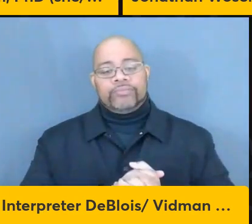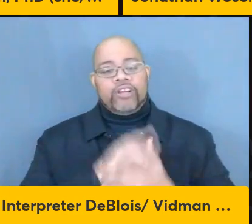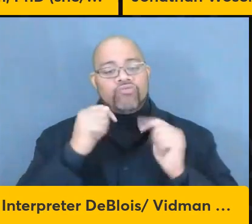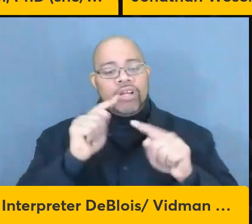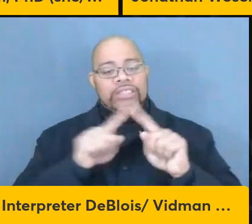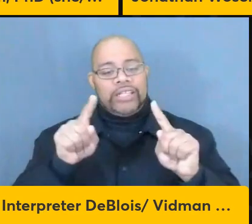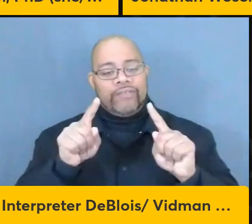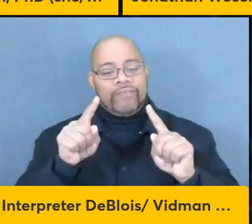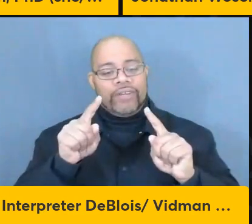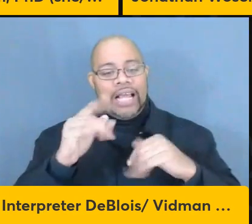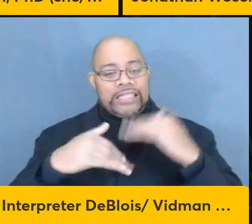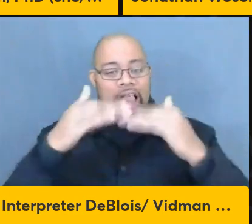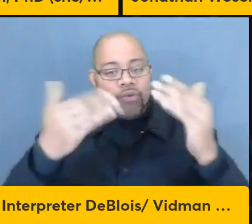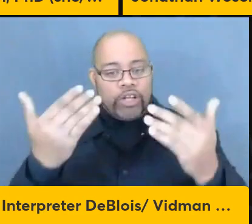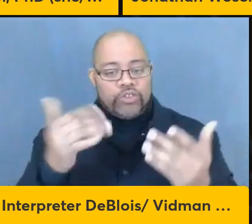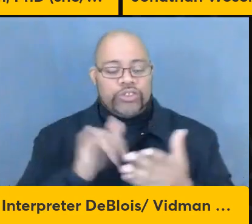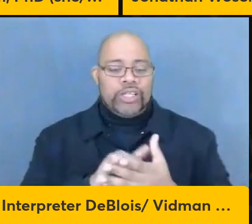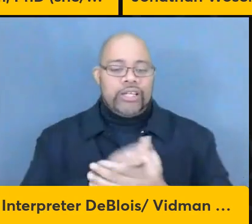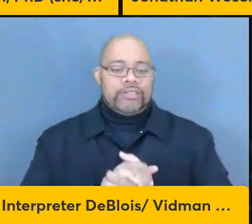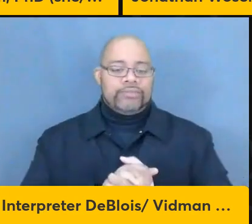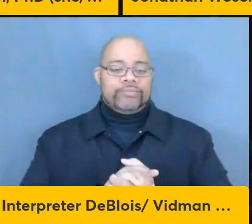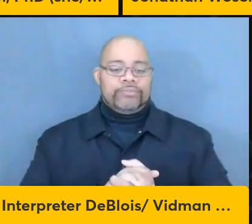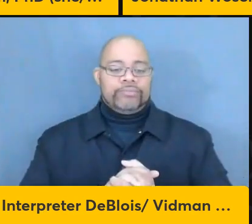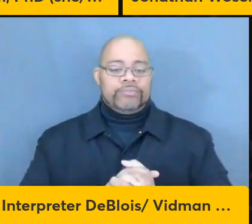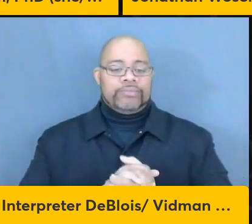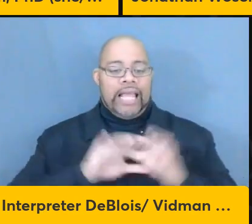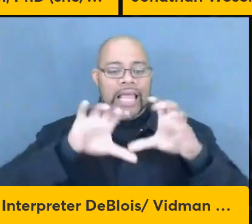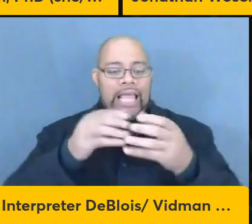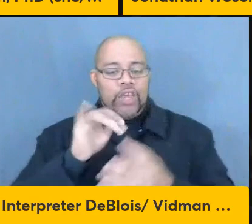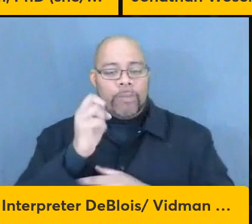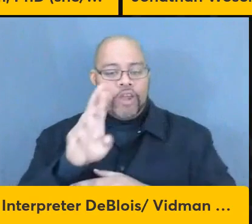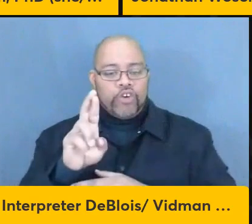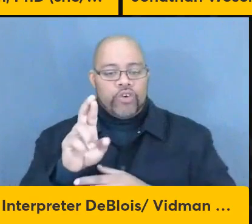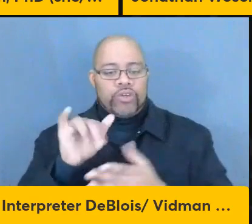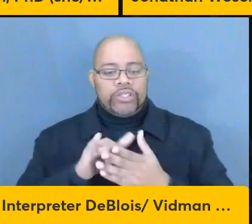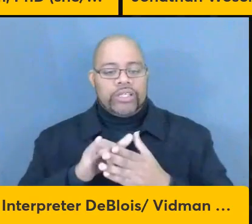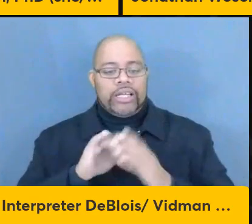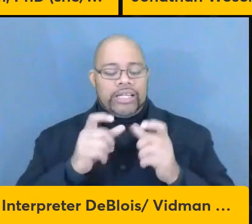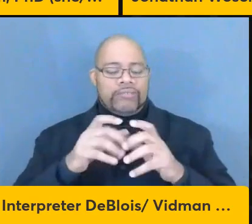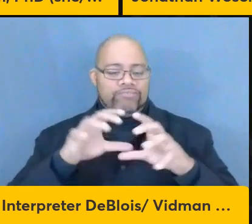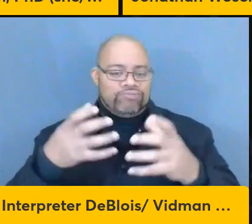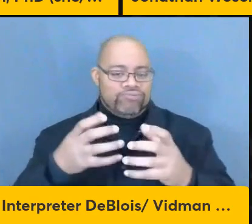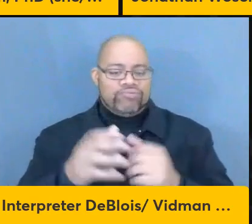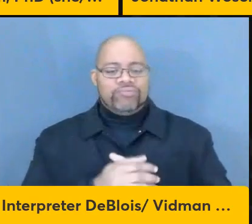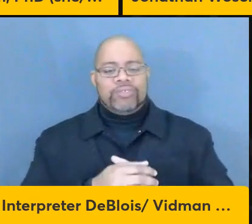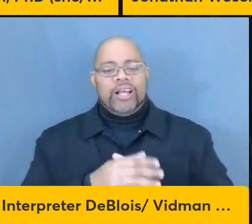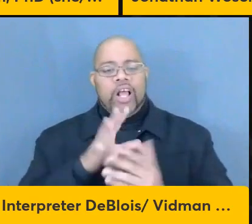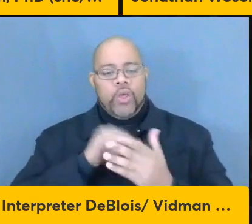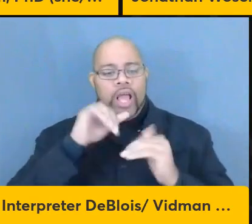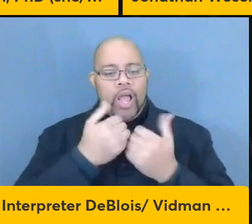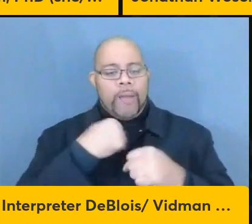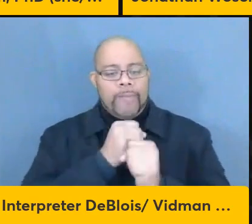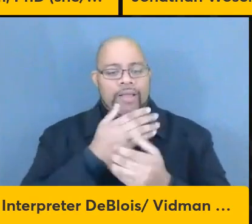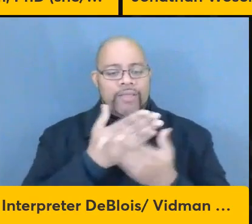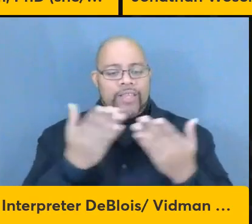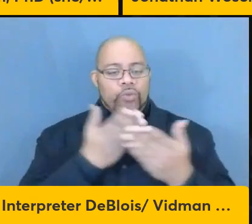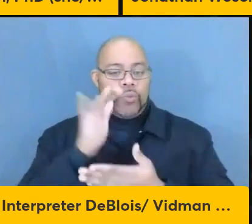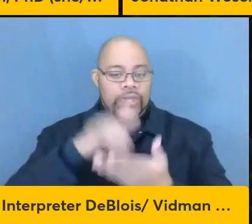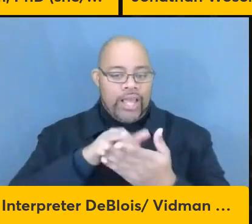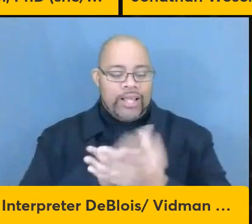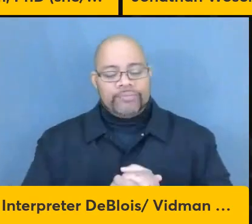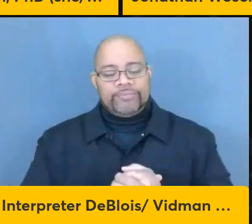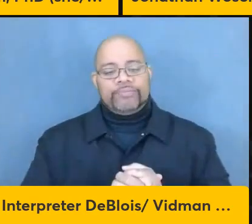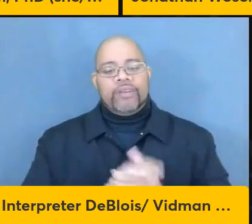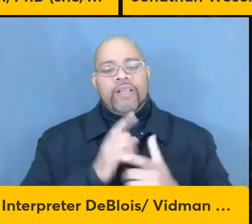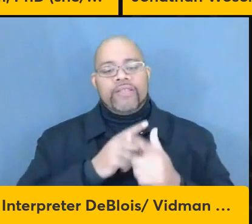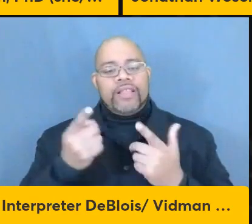different accelerators, which is just like an incubator that gives you resources to how to build a company. I learned how to create things through that. And then